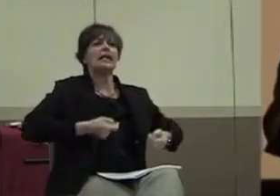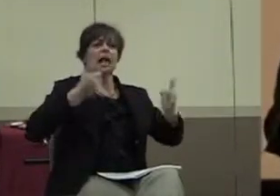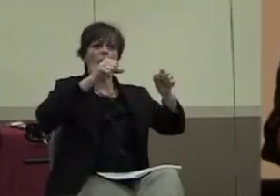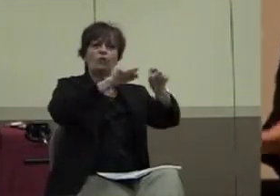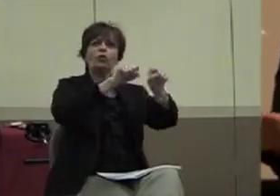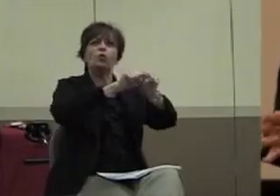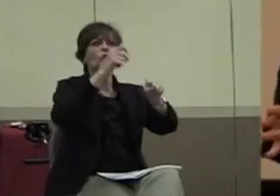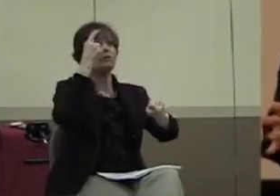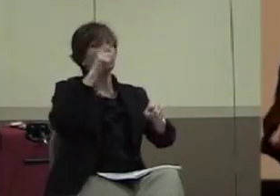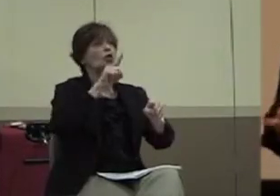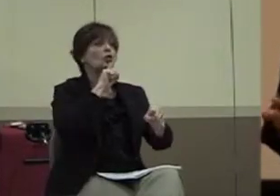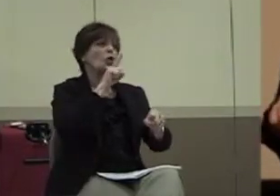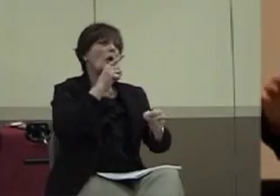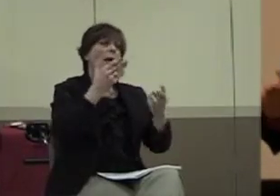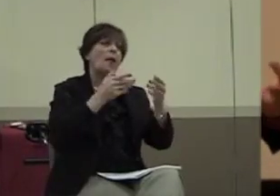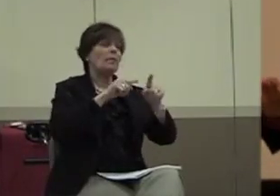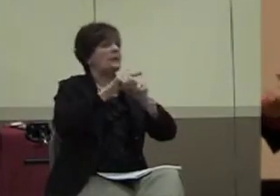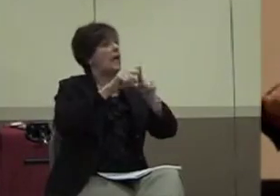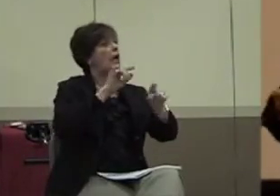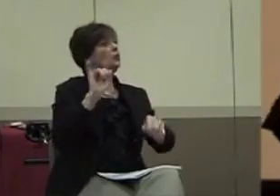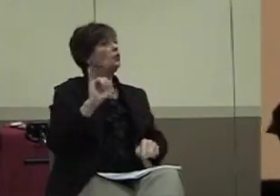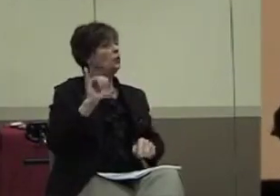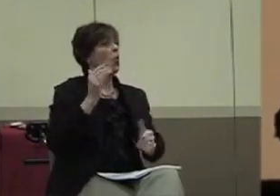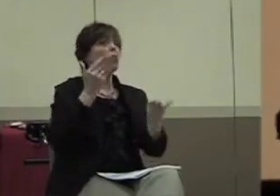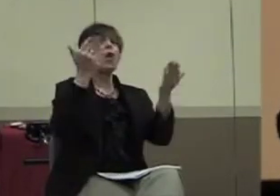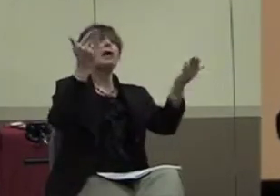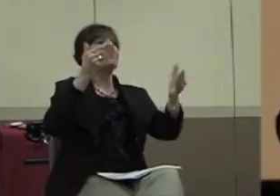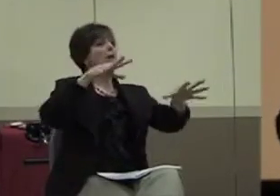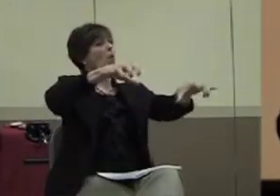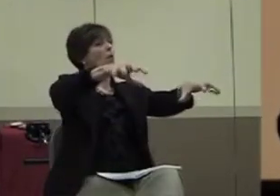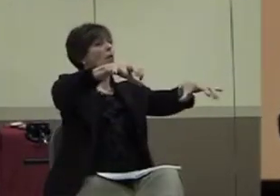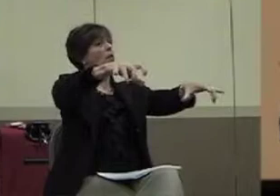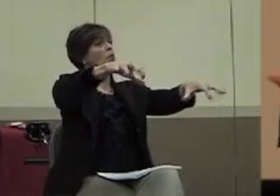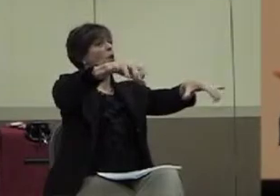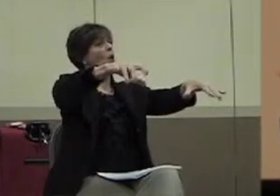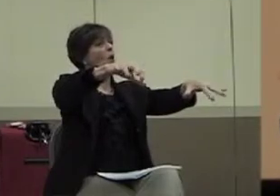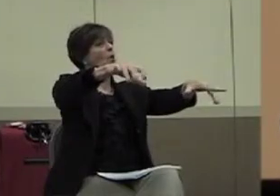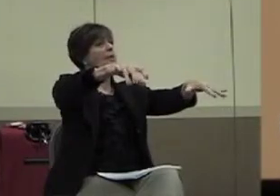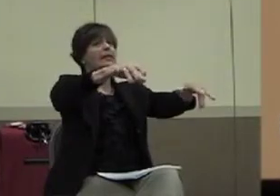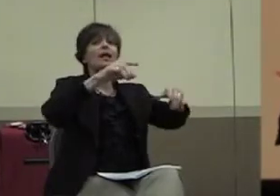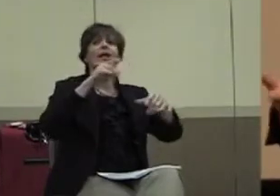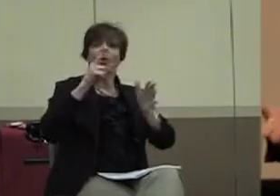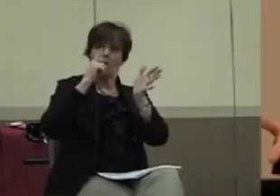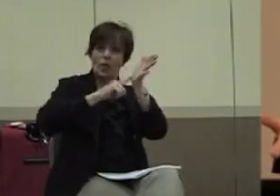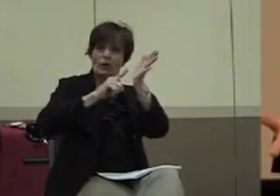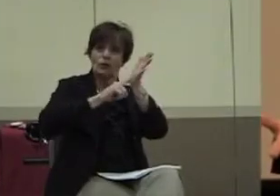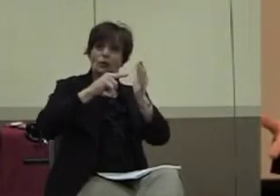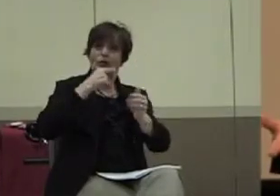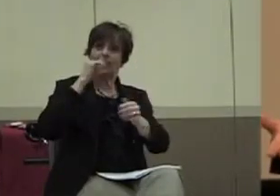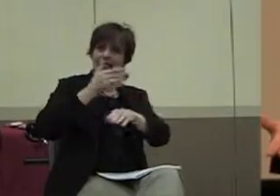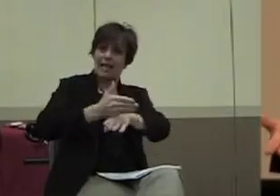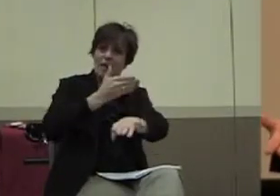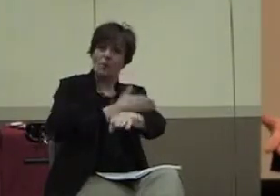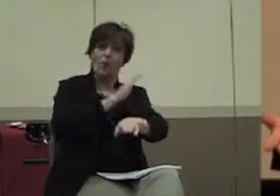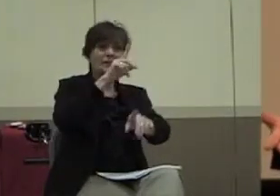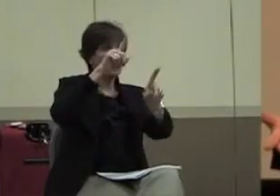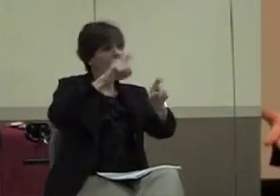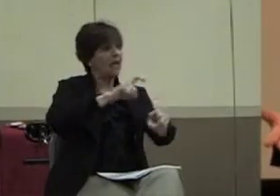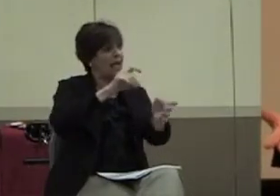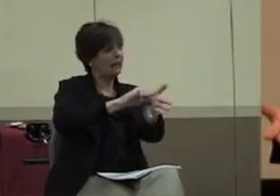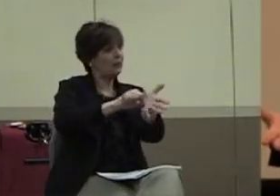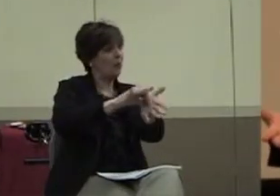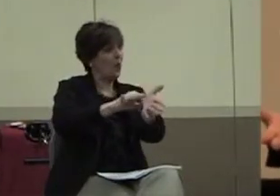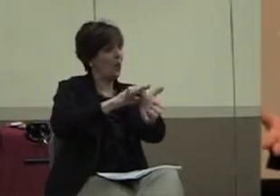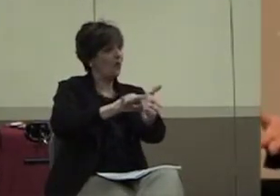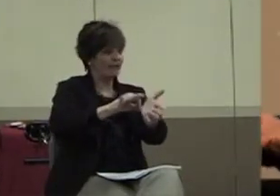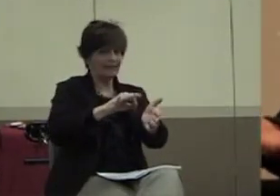sure, maybe their socks if you want, and recommend that they wiggle their toes because research says it improves test scores.